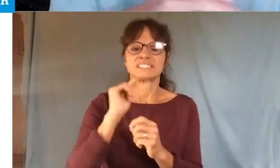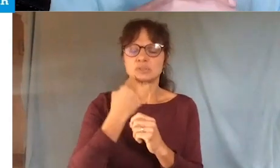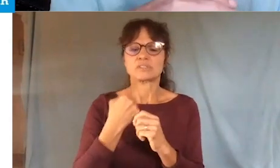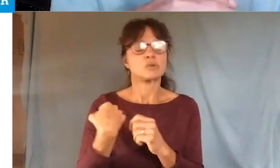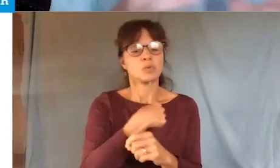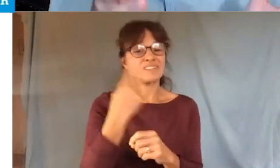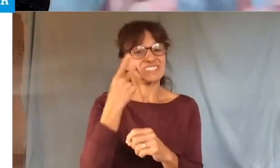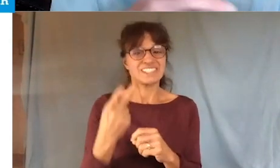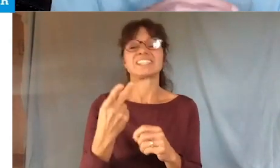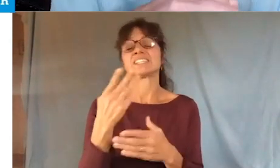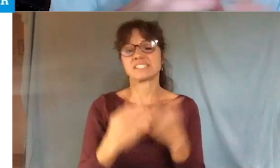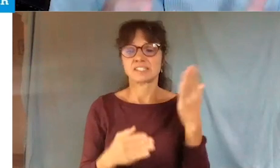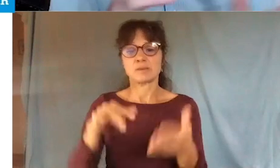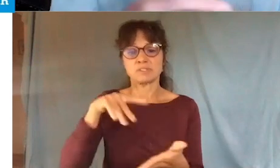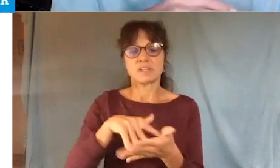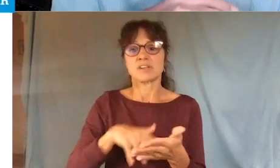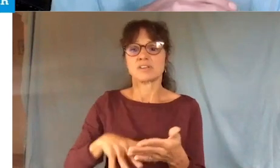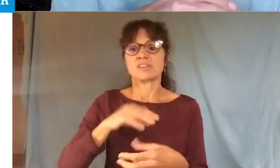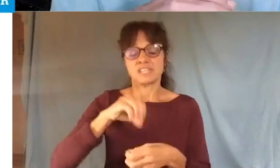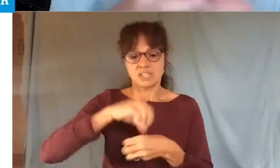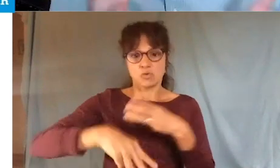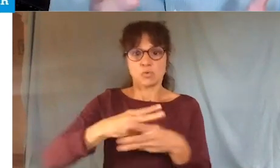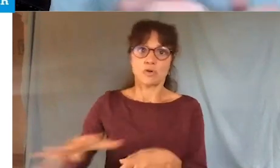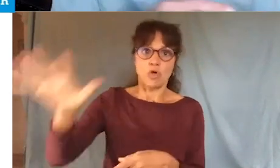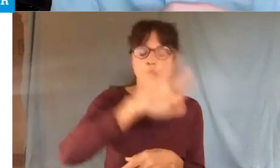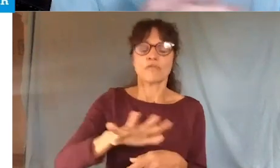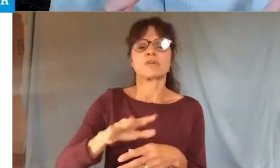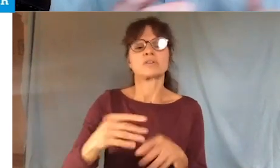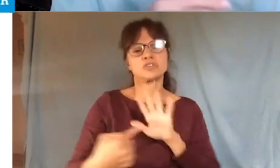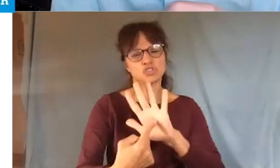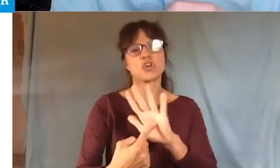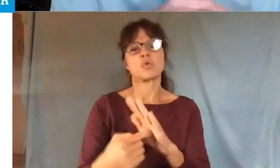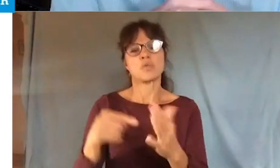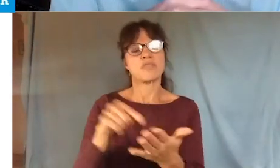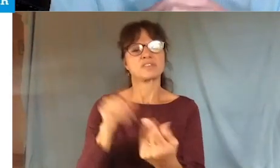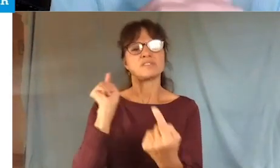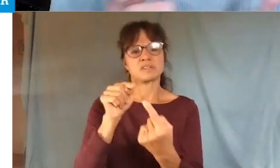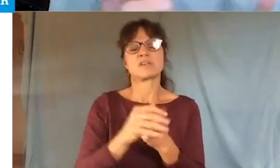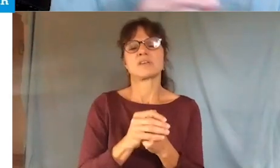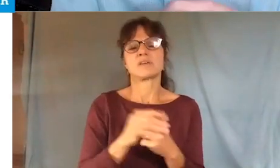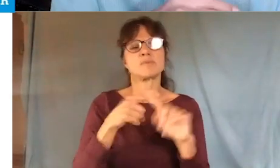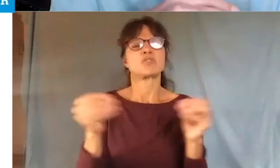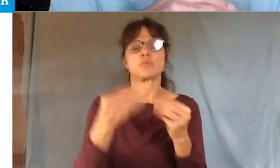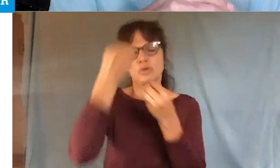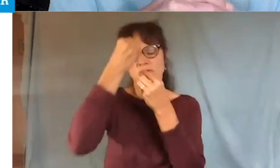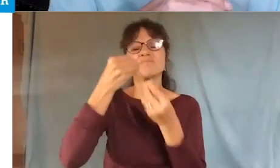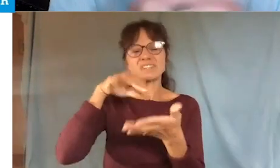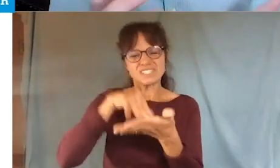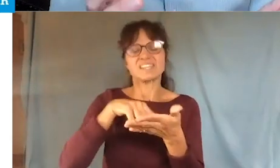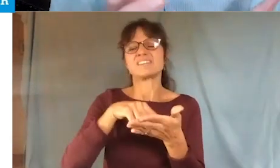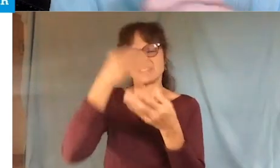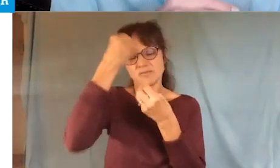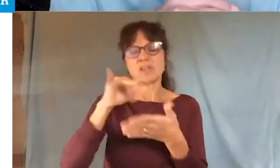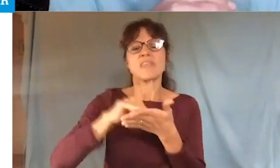seen several studies across the world that have kind of demonstrated this to this point. Of course, there's more data that is much needed on this. There